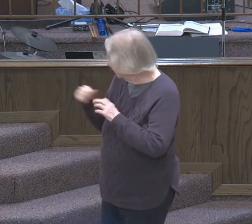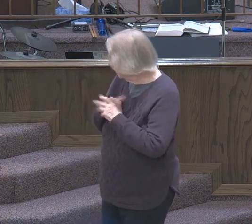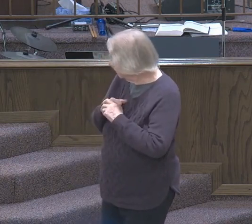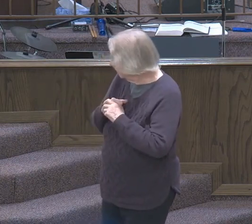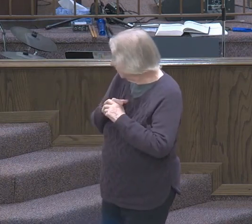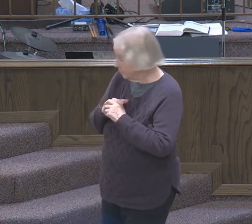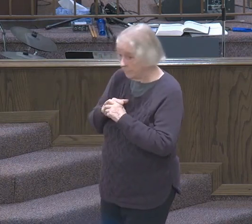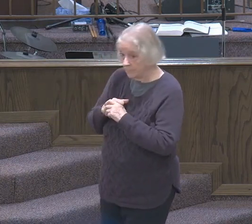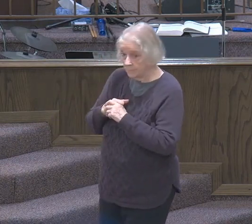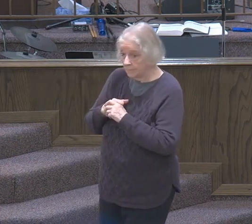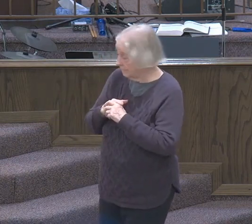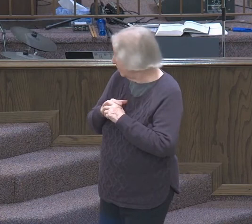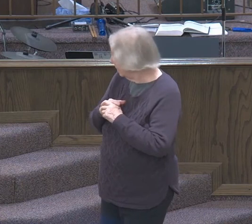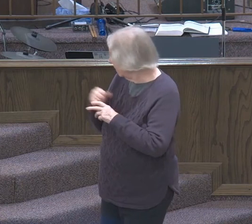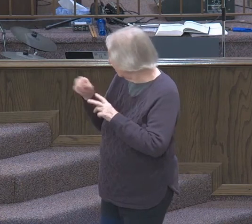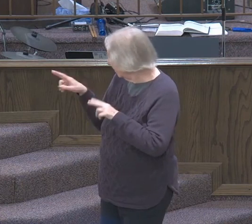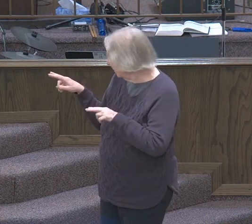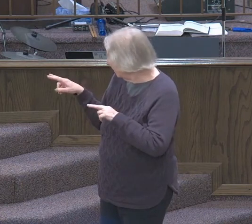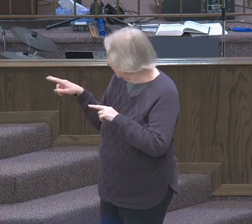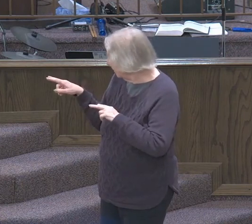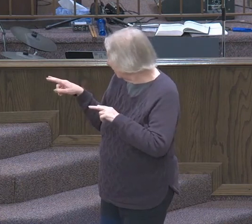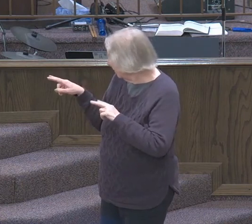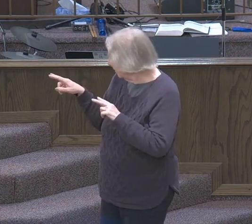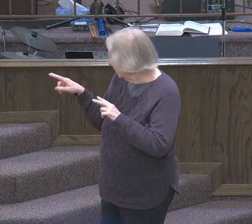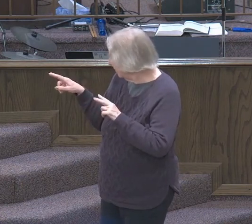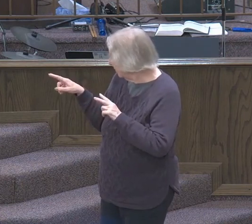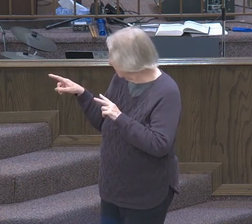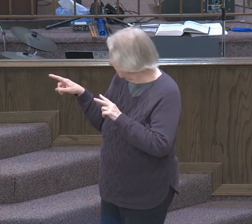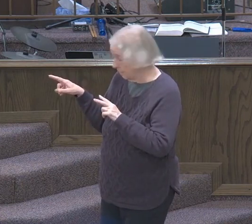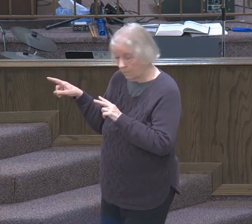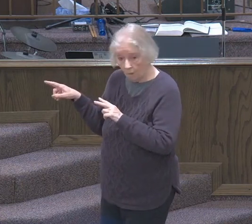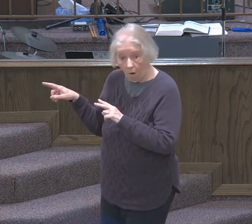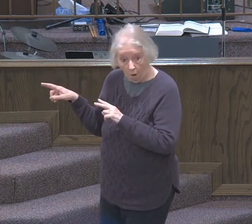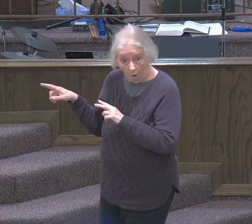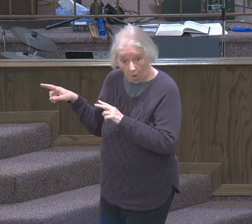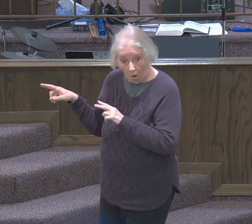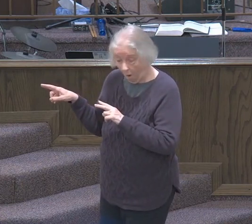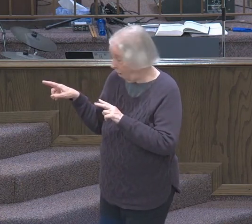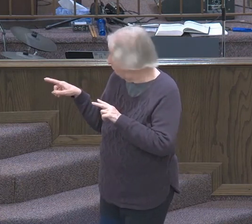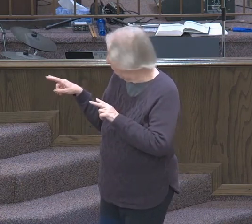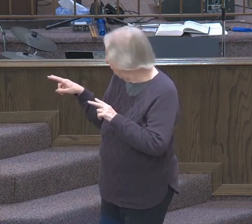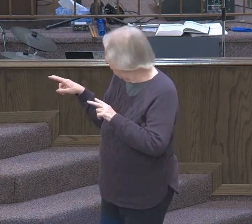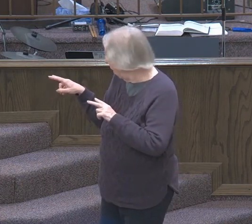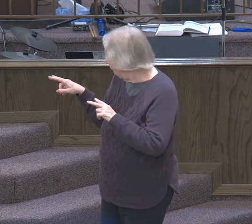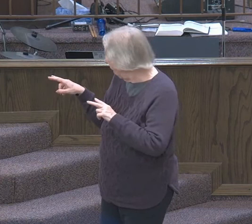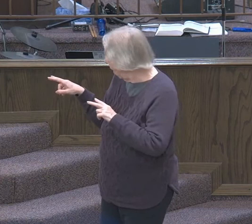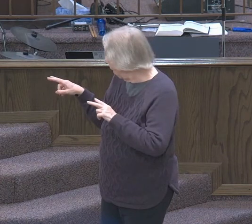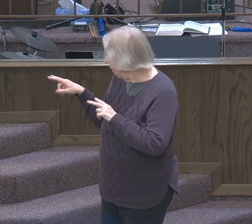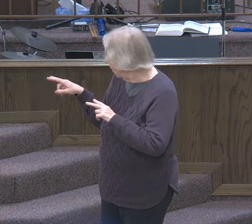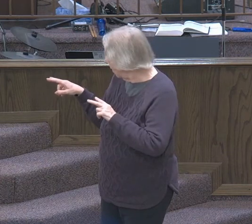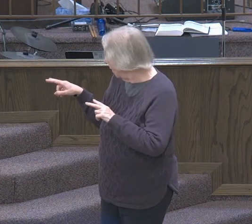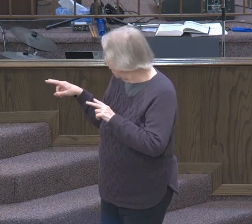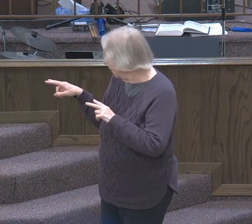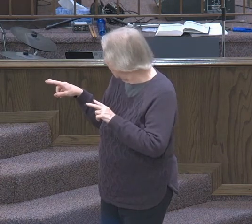When it says he put his face to the ground, they're serious. He put his face to